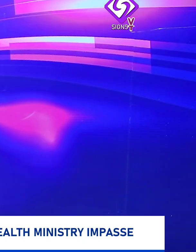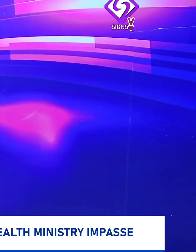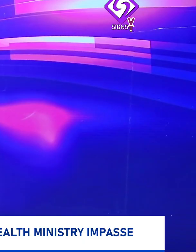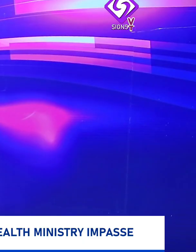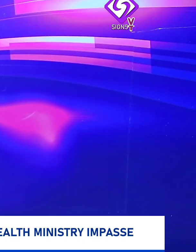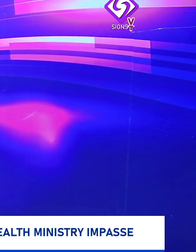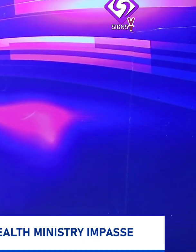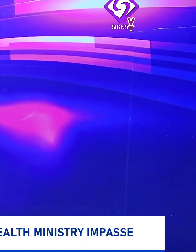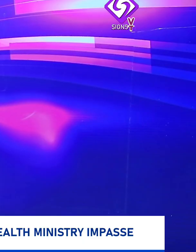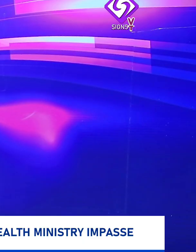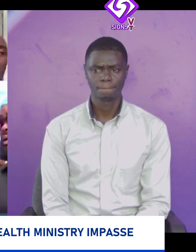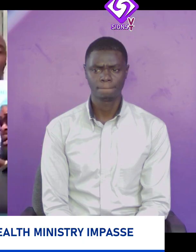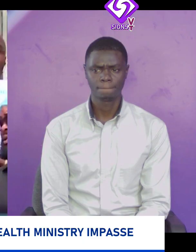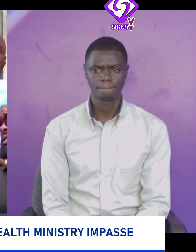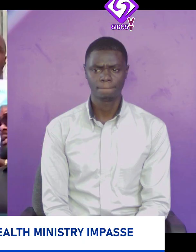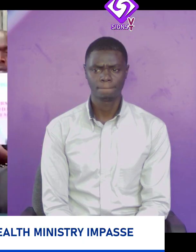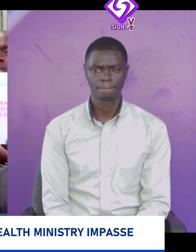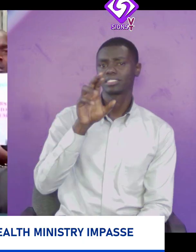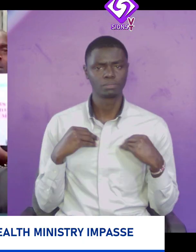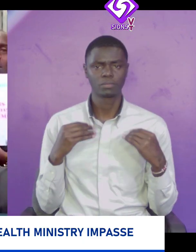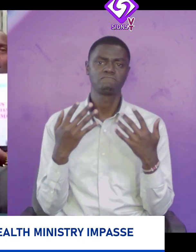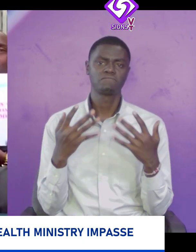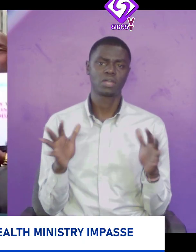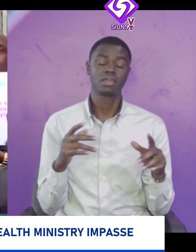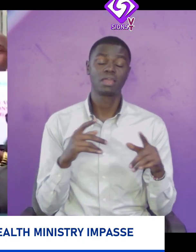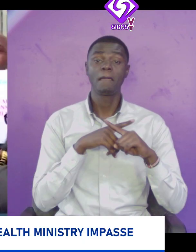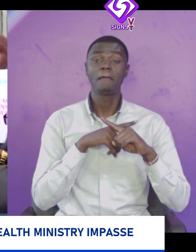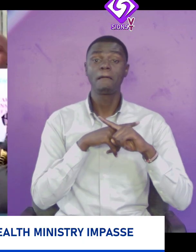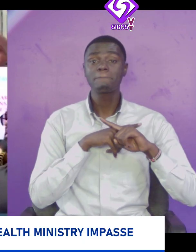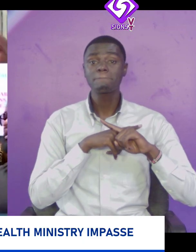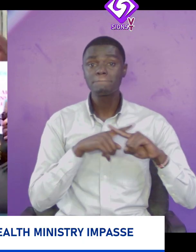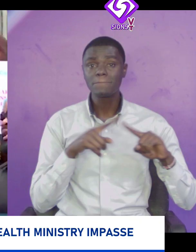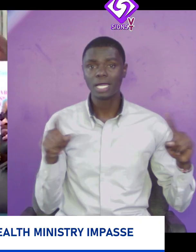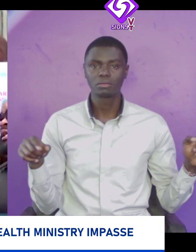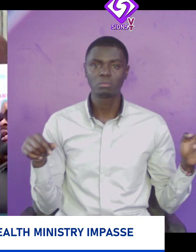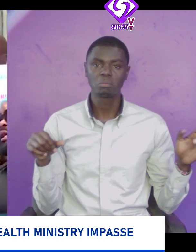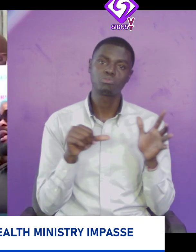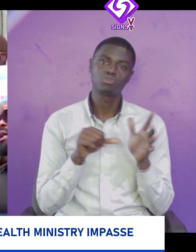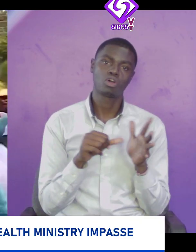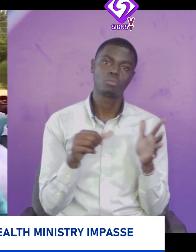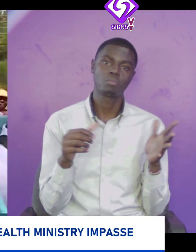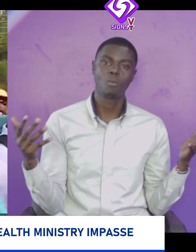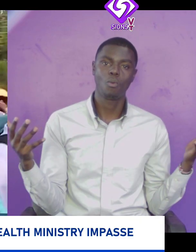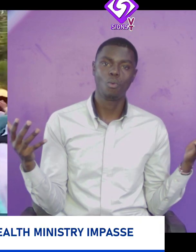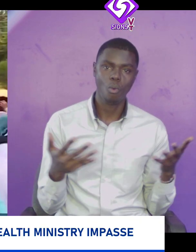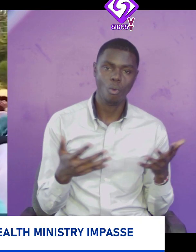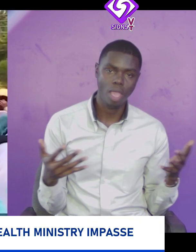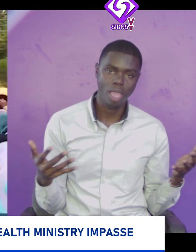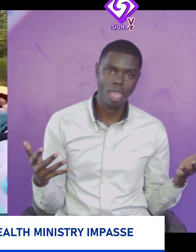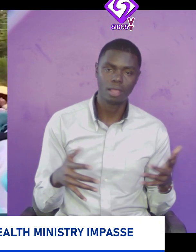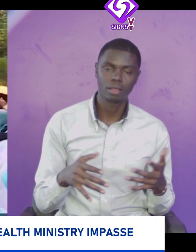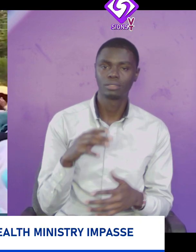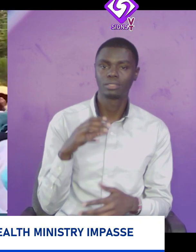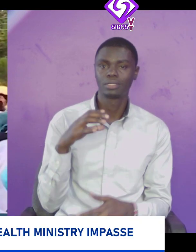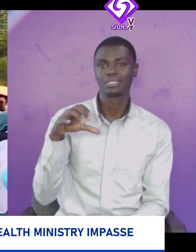and employment terms. Mekubali, SRC wamekubali, lakini kigugumizi imebaki kuwa